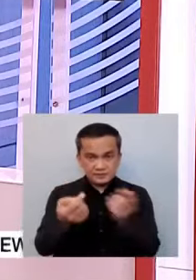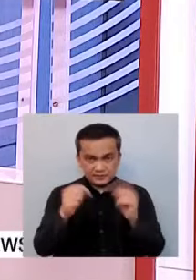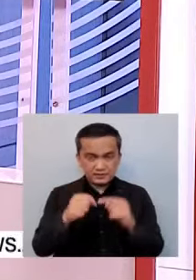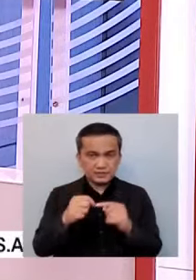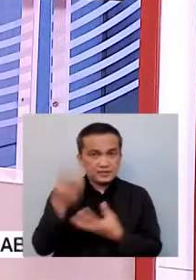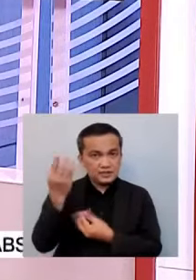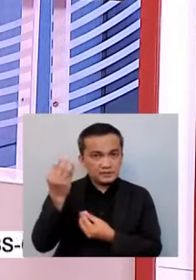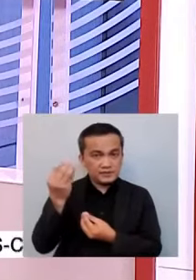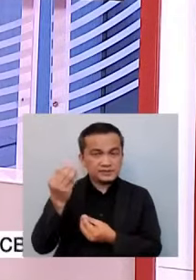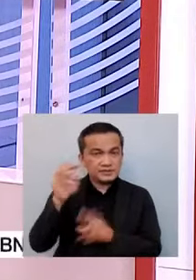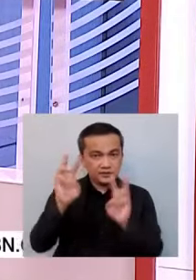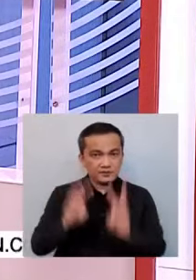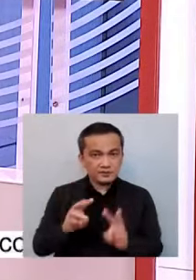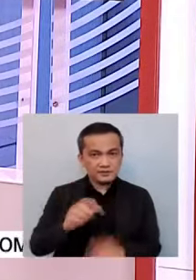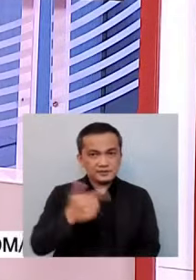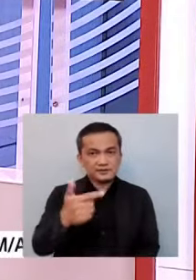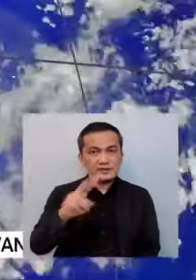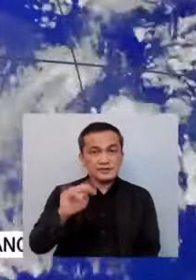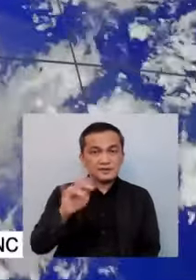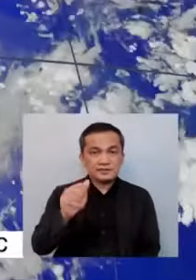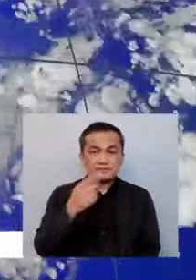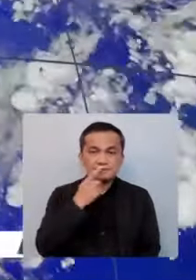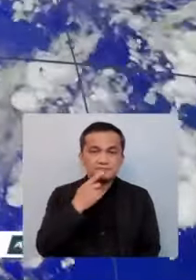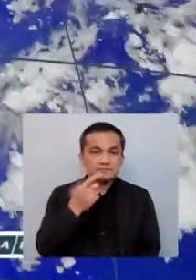weather. Veronica, over to you.